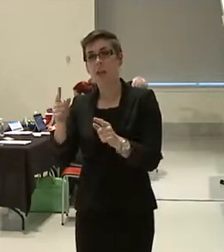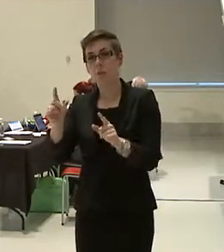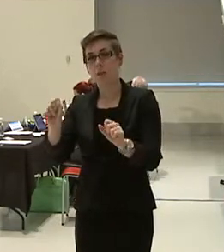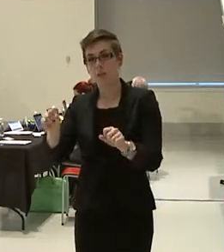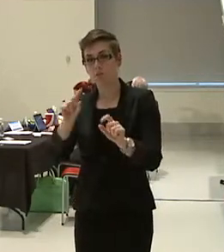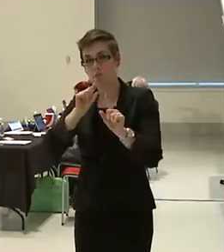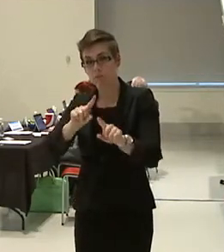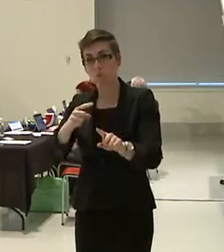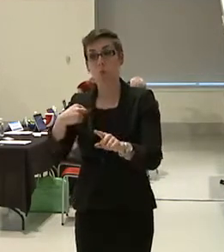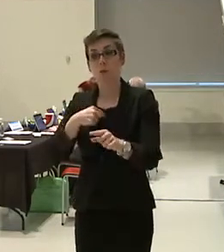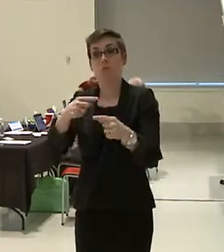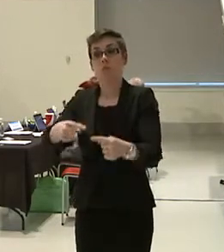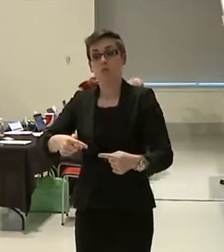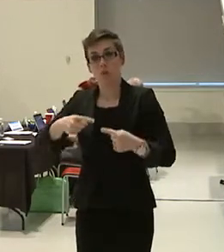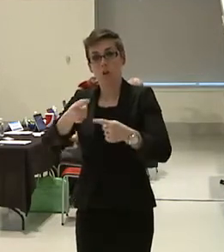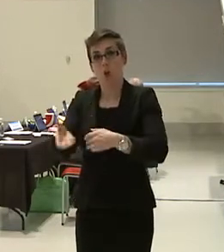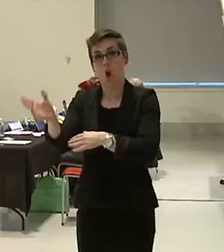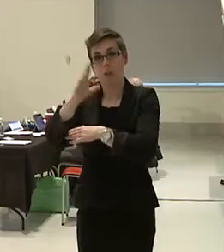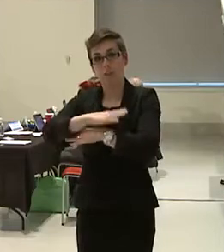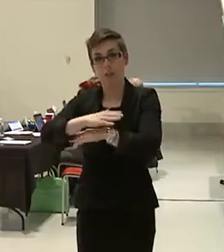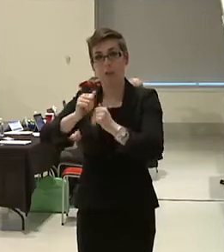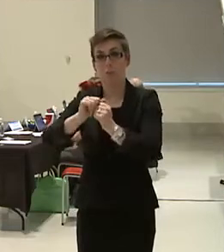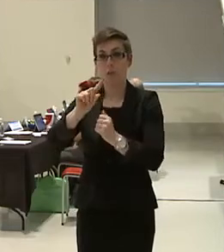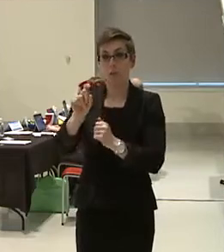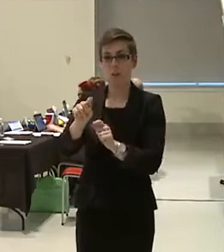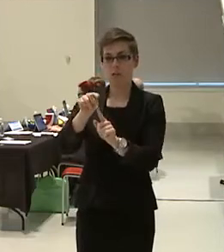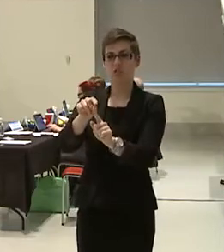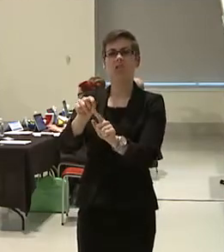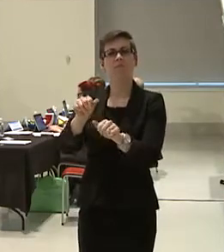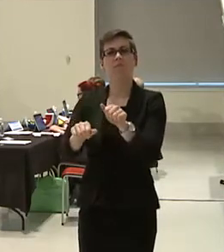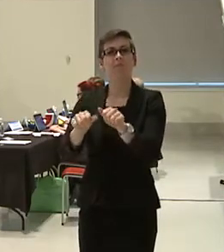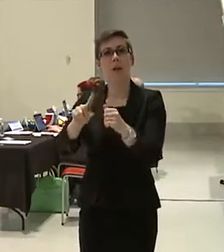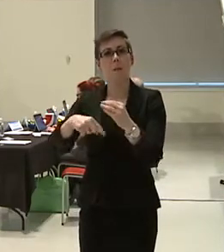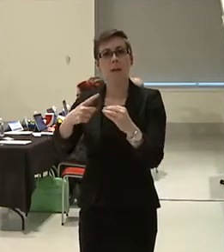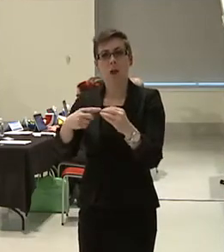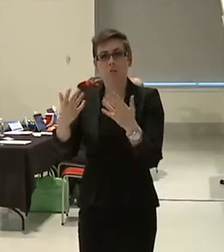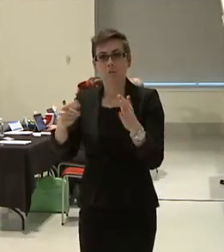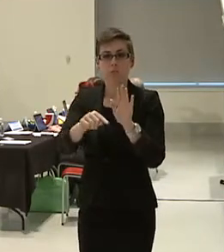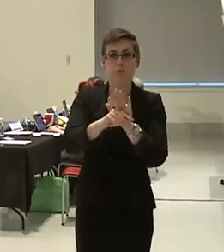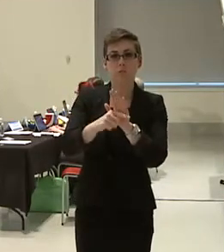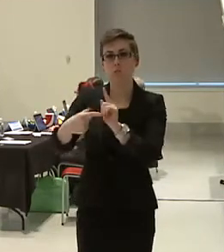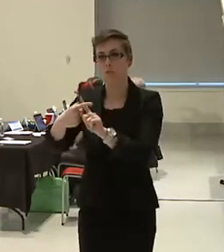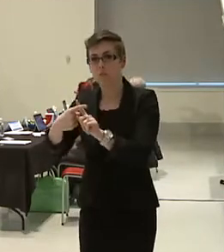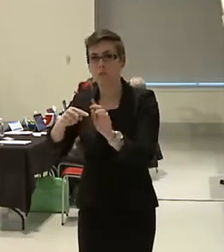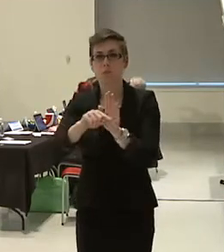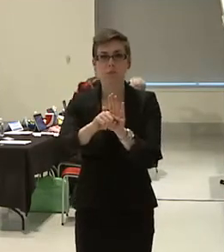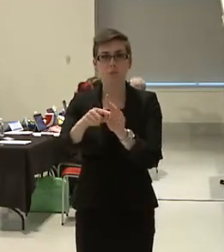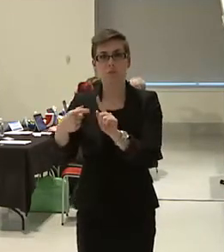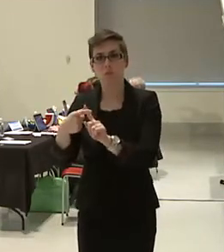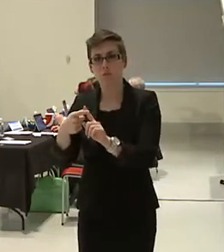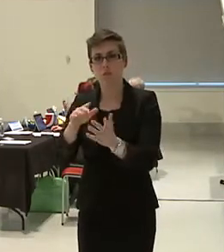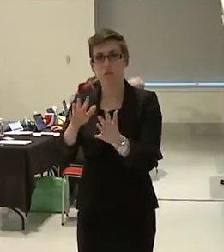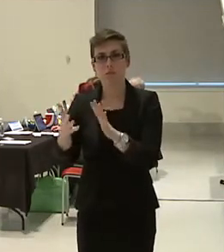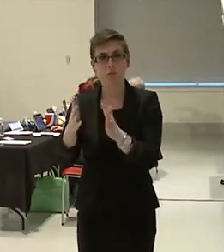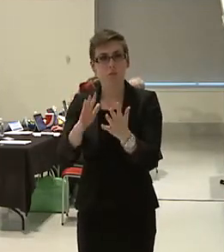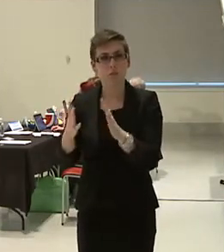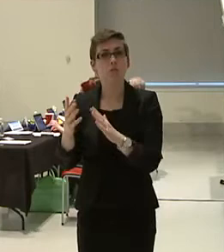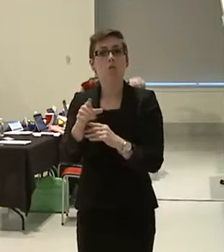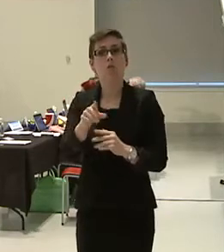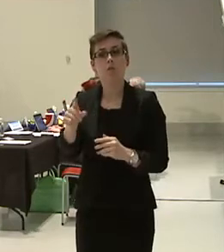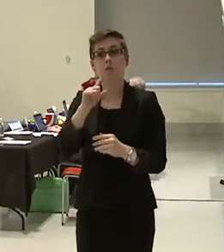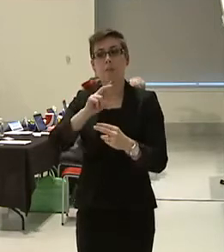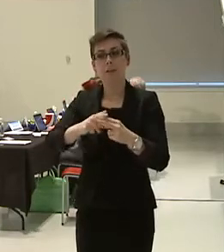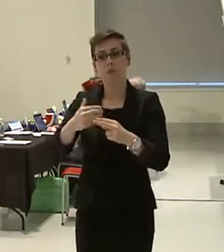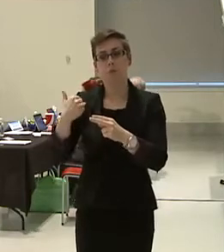all day with this question about the trade-offs between open data systems and the privacy rights that are implicated in that. And I'd